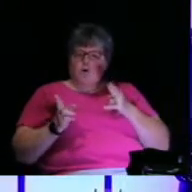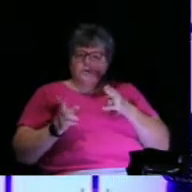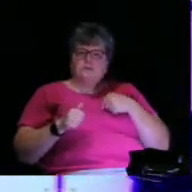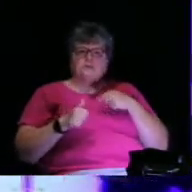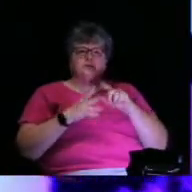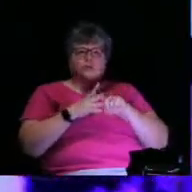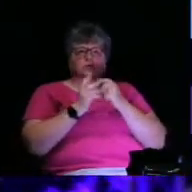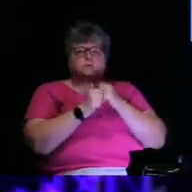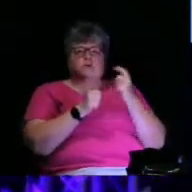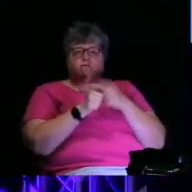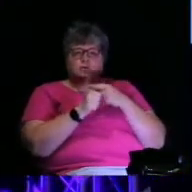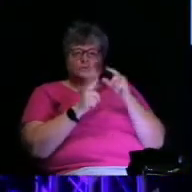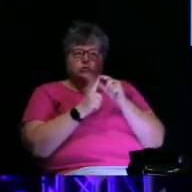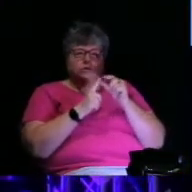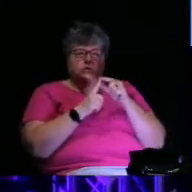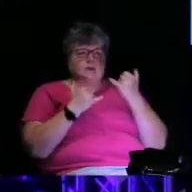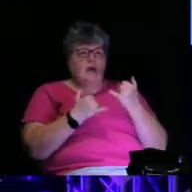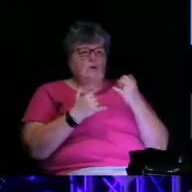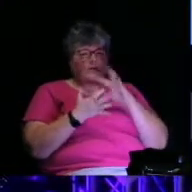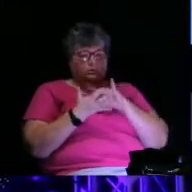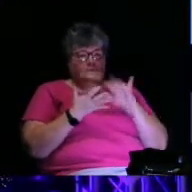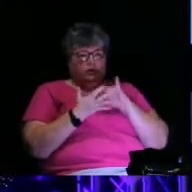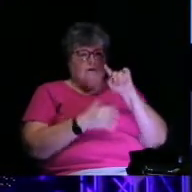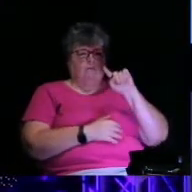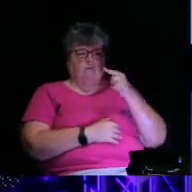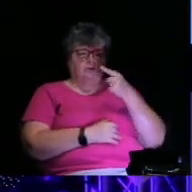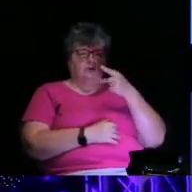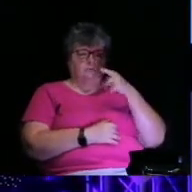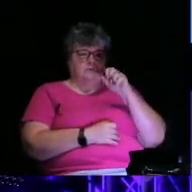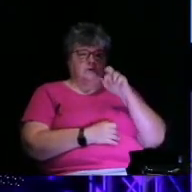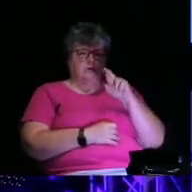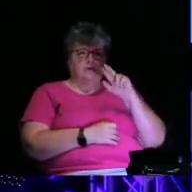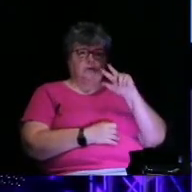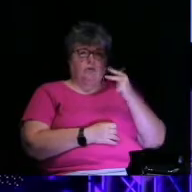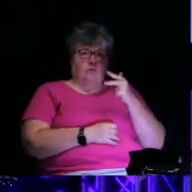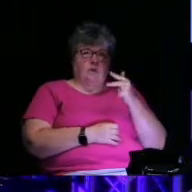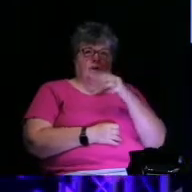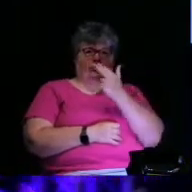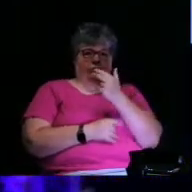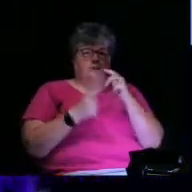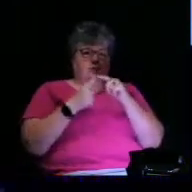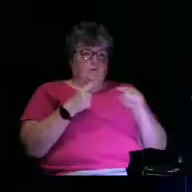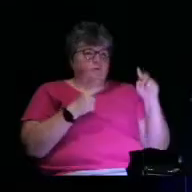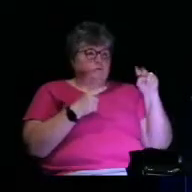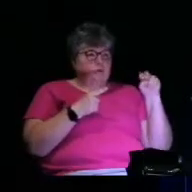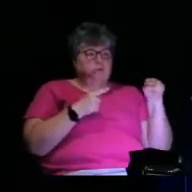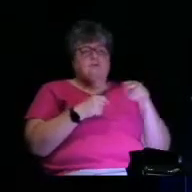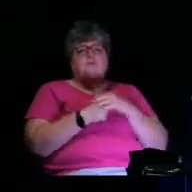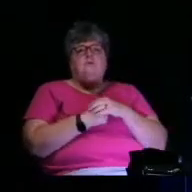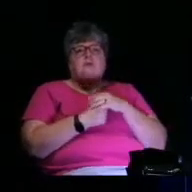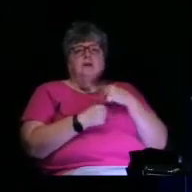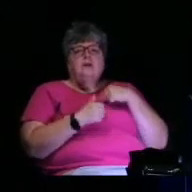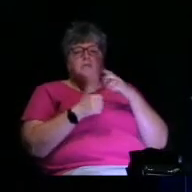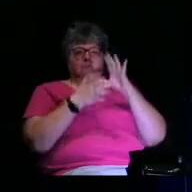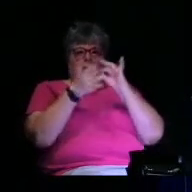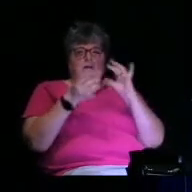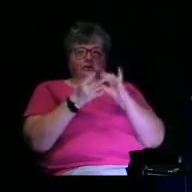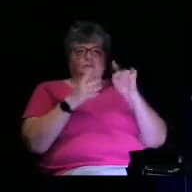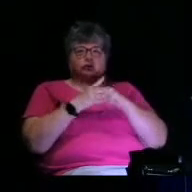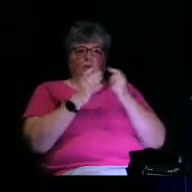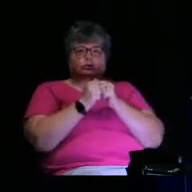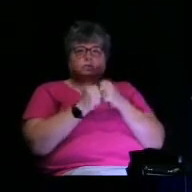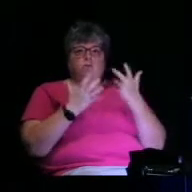okay? Now, 1 Peter, we're going to go study 1 Peter 3, 13 through 22, but I want to start the very first word, okay? Because the passage starts with the word, what's this